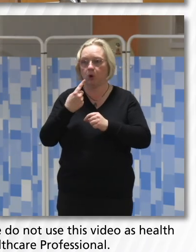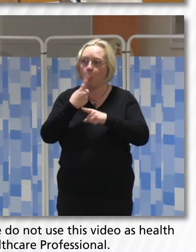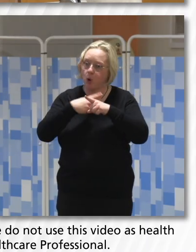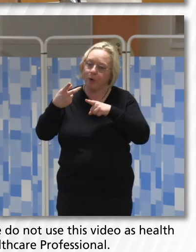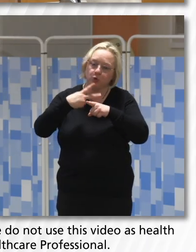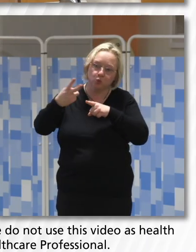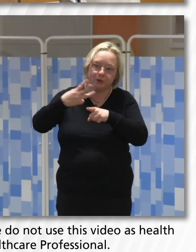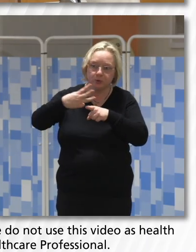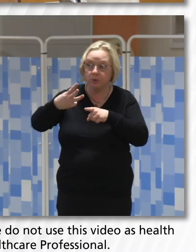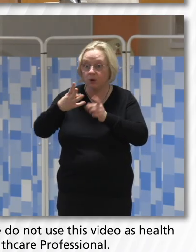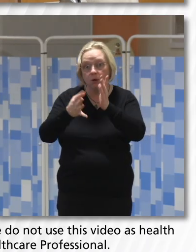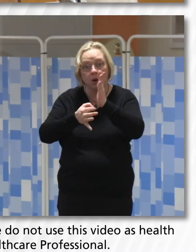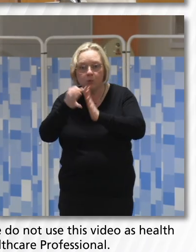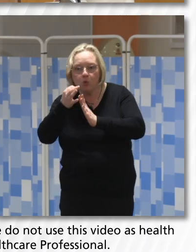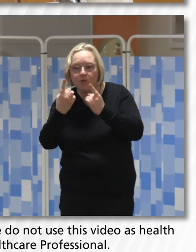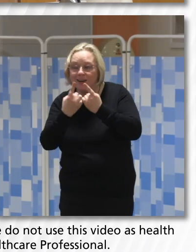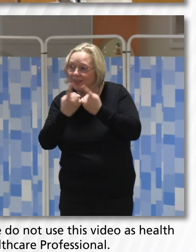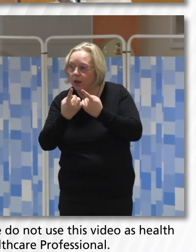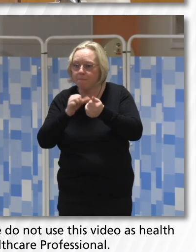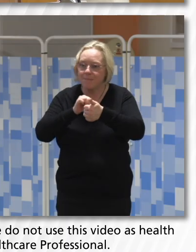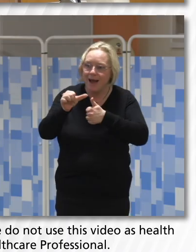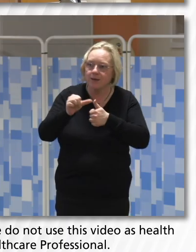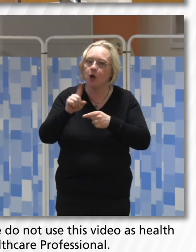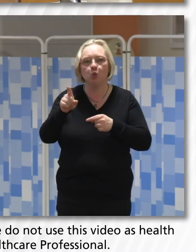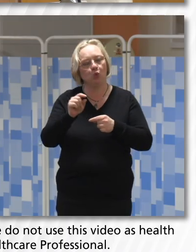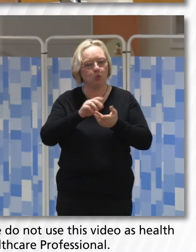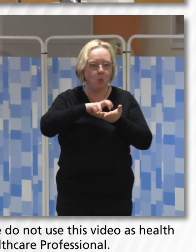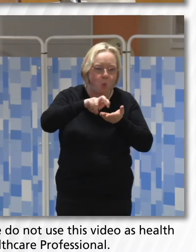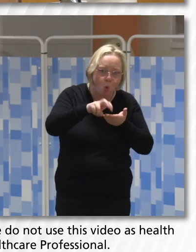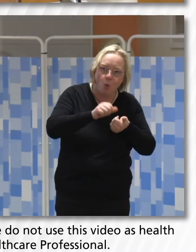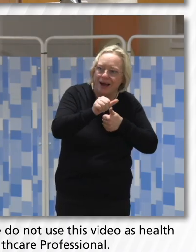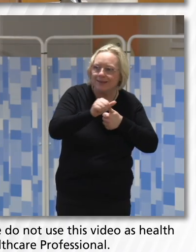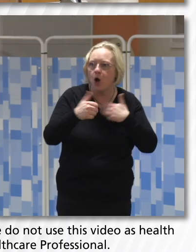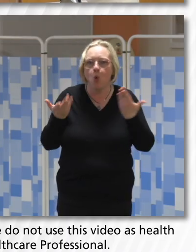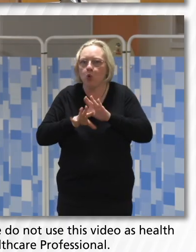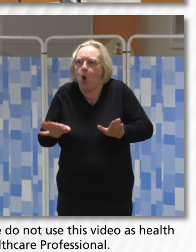made a difference? Have any of their members of family said, you look a bit brighter, or you're walking a little bit better?